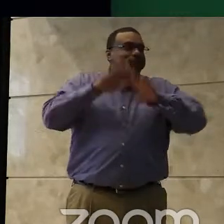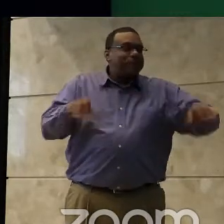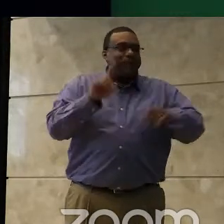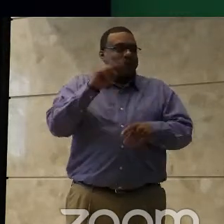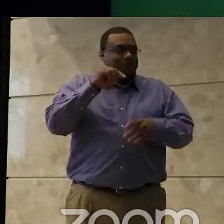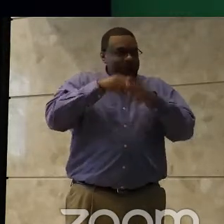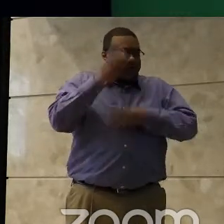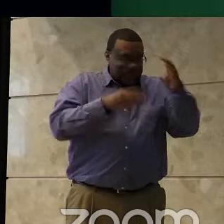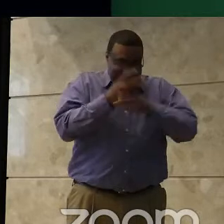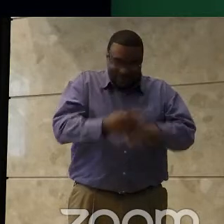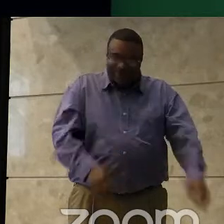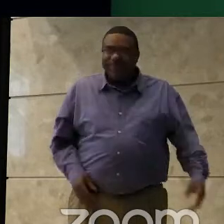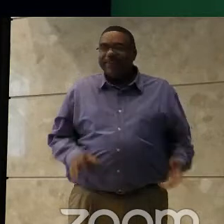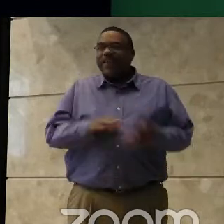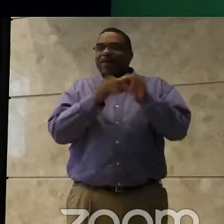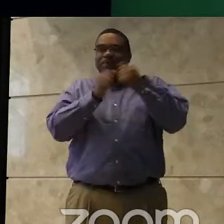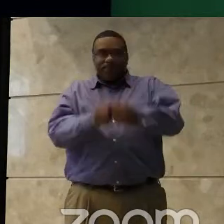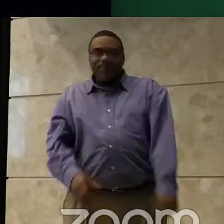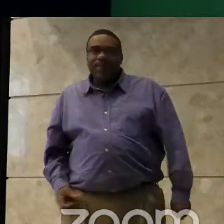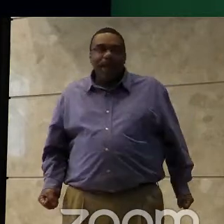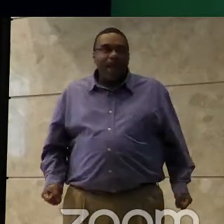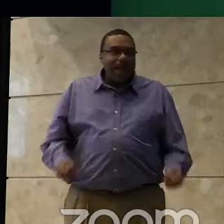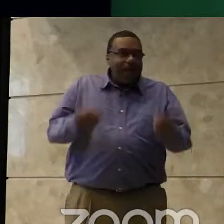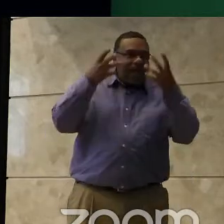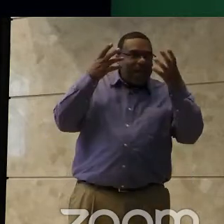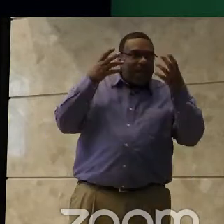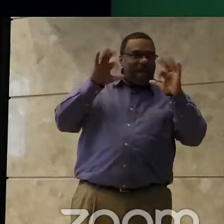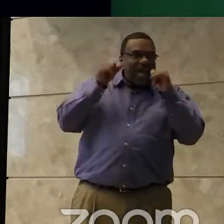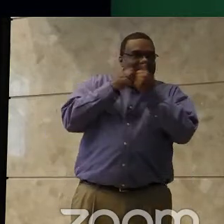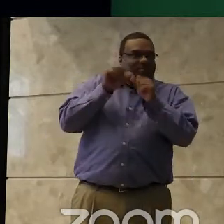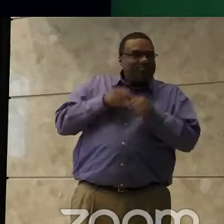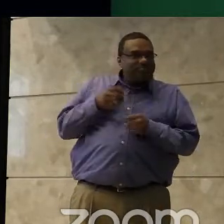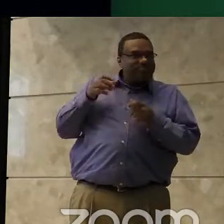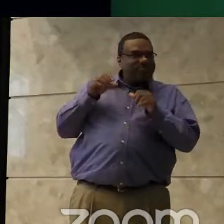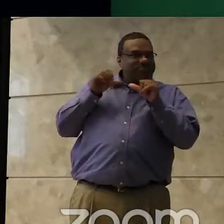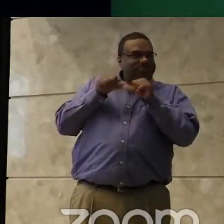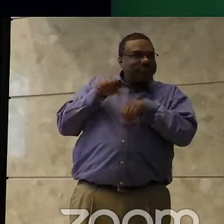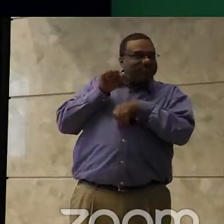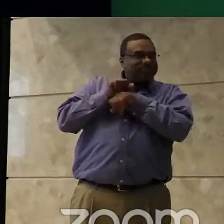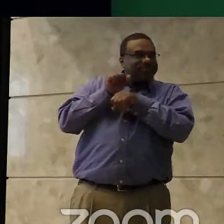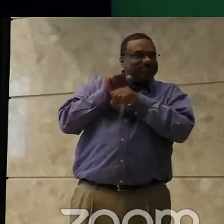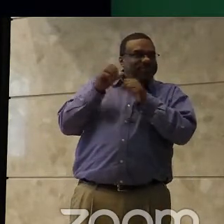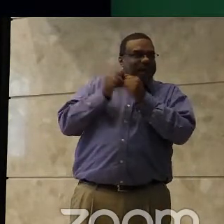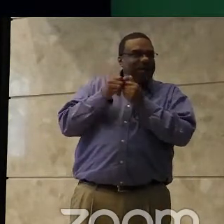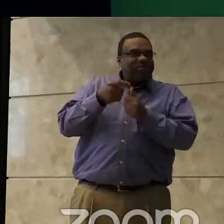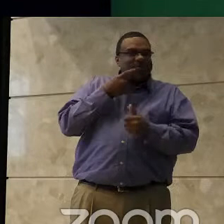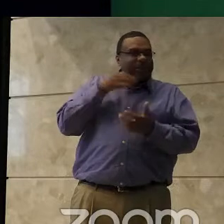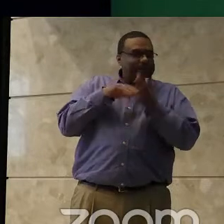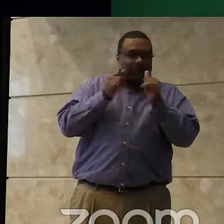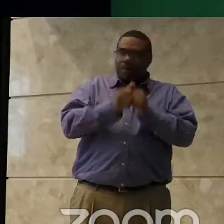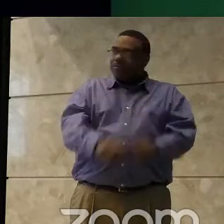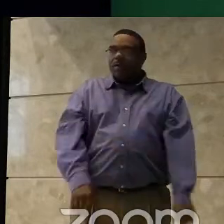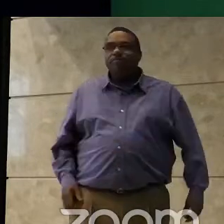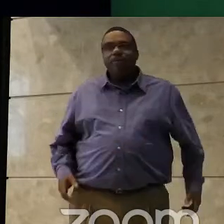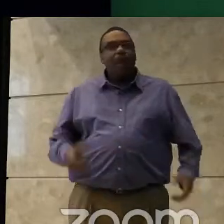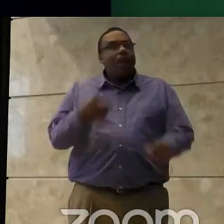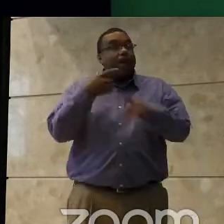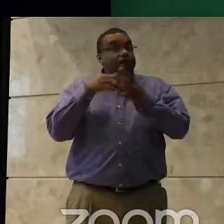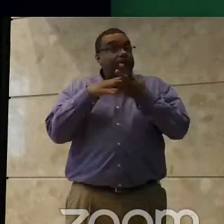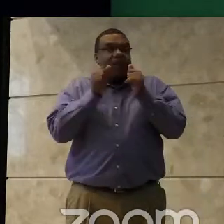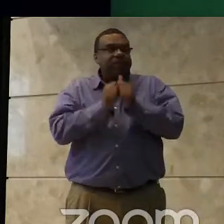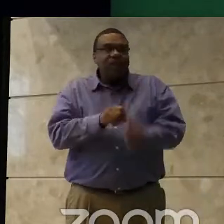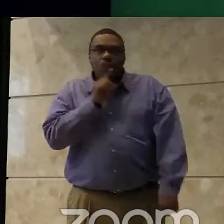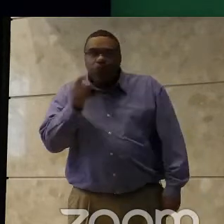Now, some people would say, how does he keep his job saying things like that? Because it makes you cringe even saying it. But it's not a politically incorrect question. It's a math